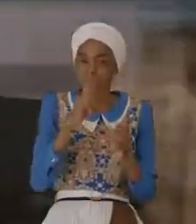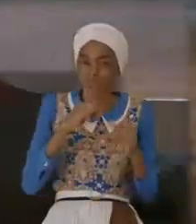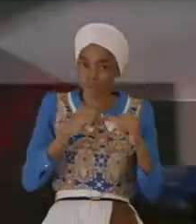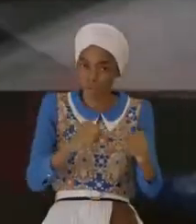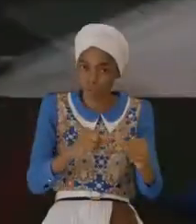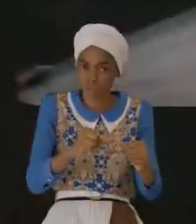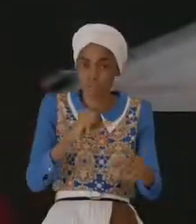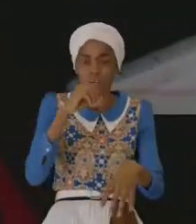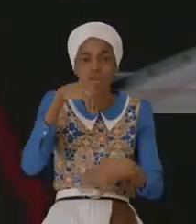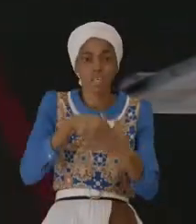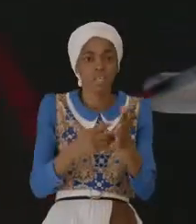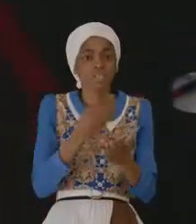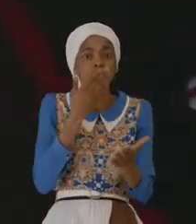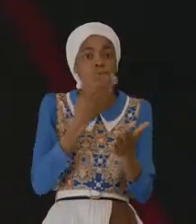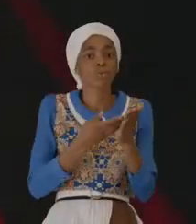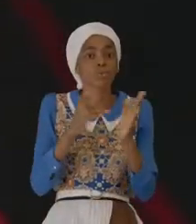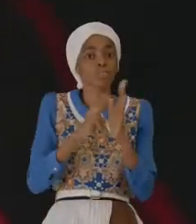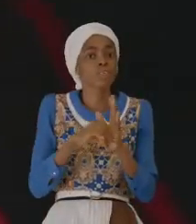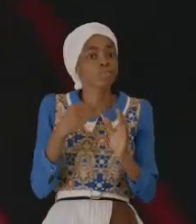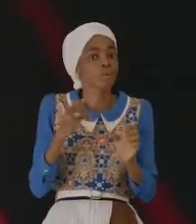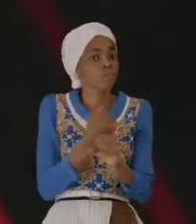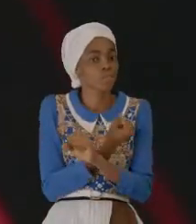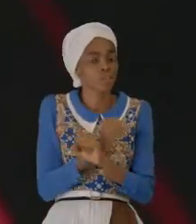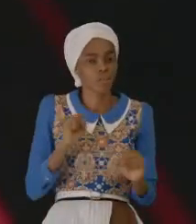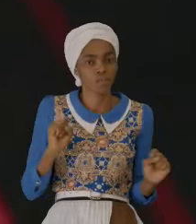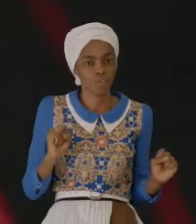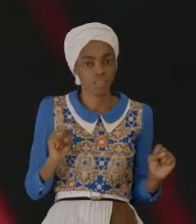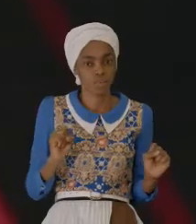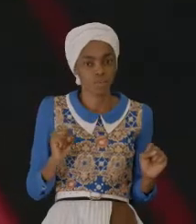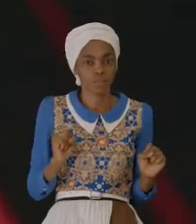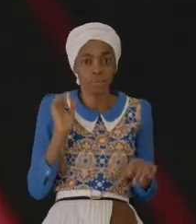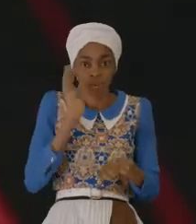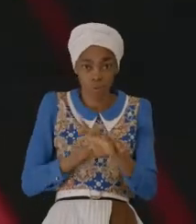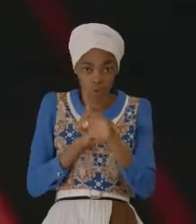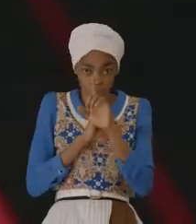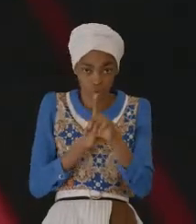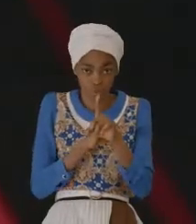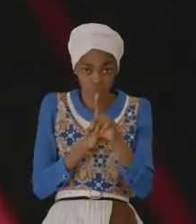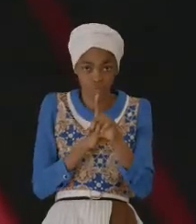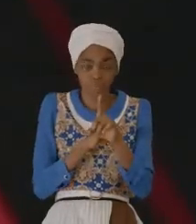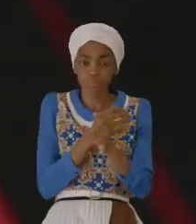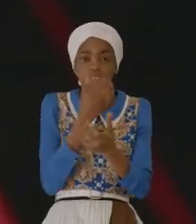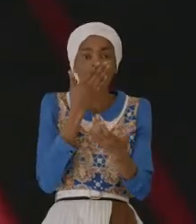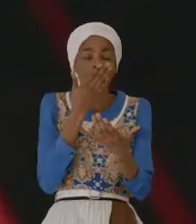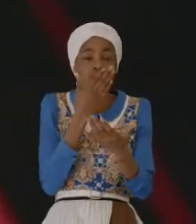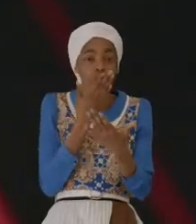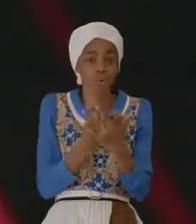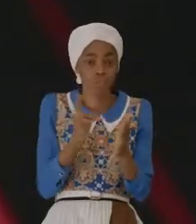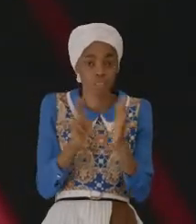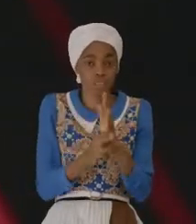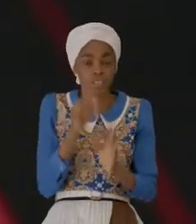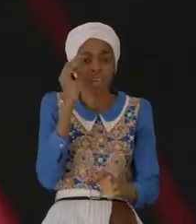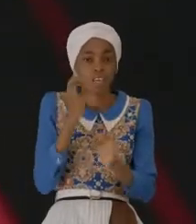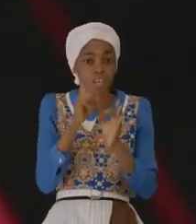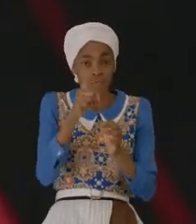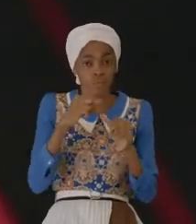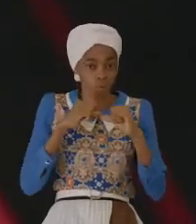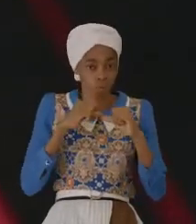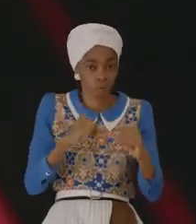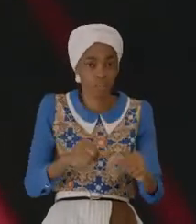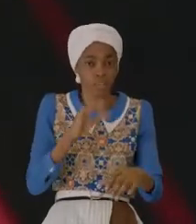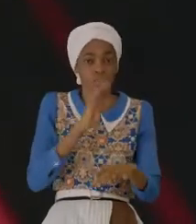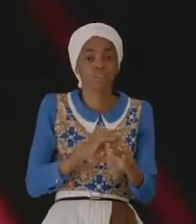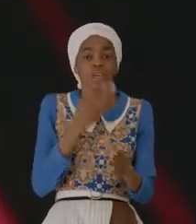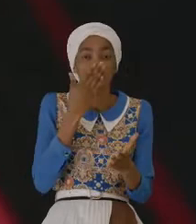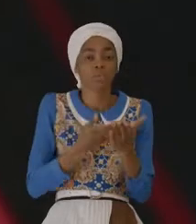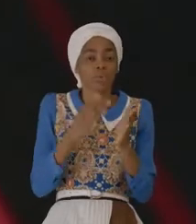in the goodness of Salvation on you goodness if you continue on the